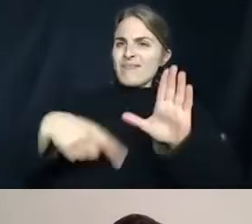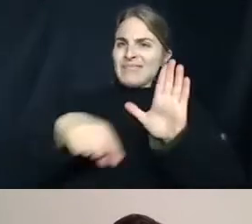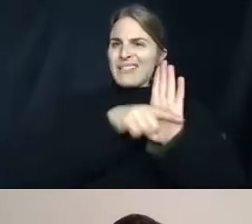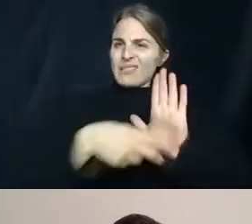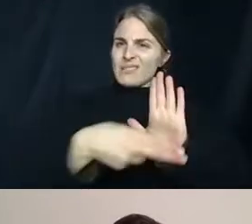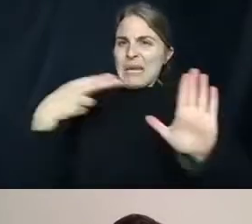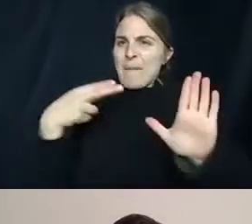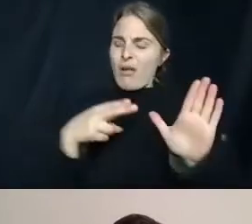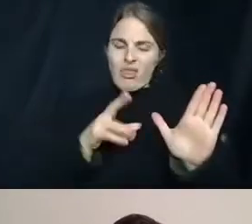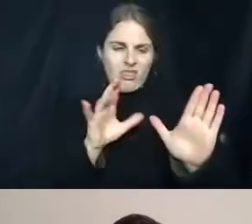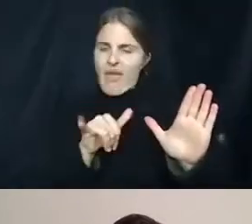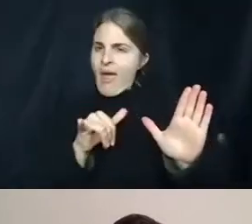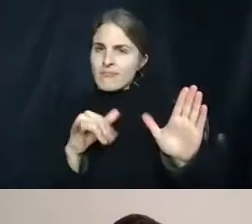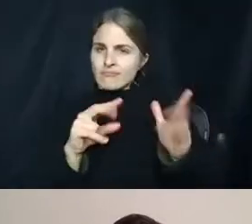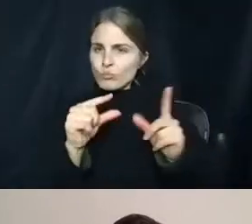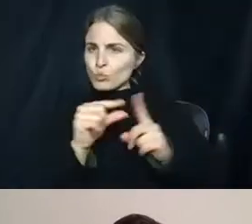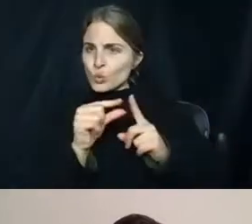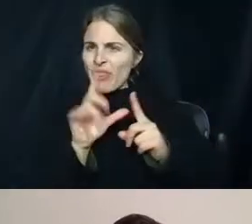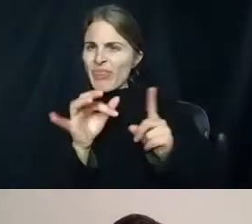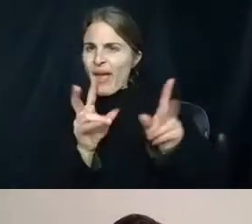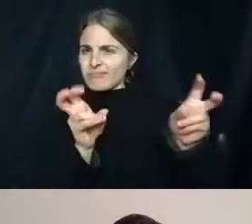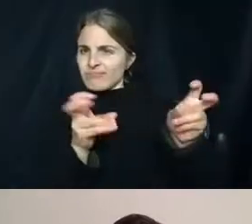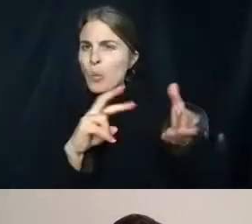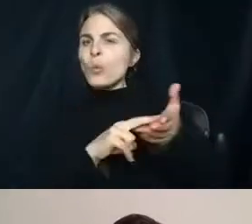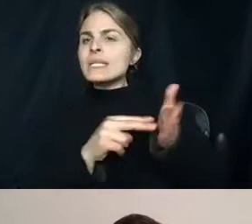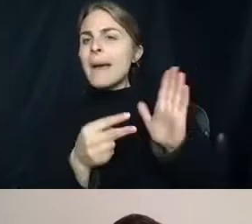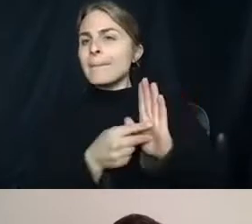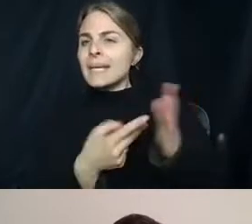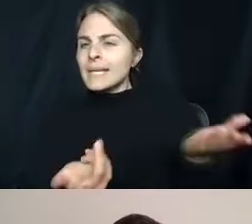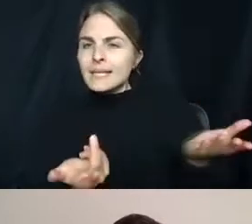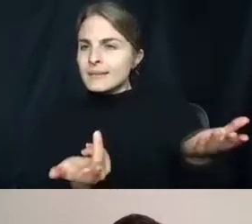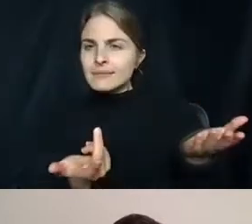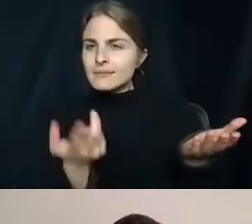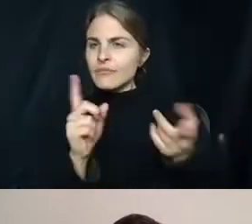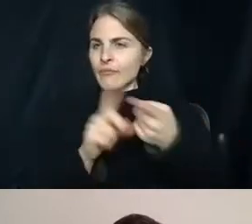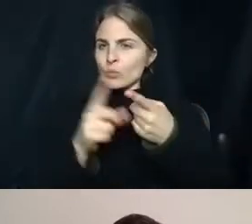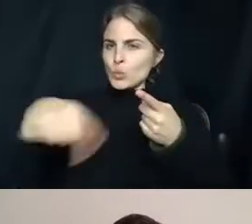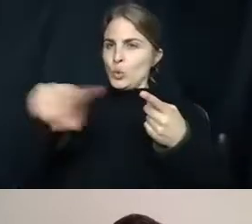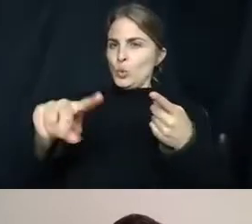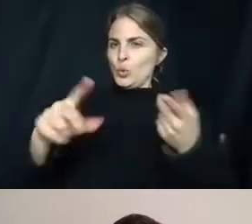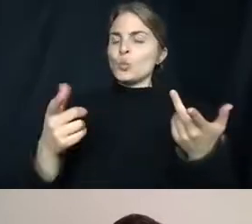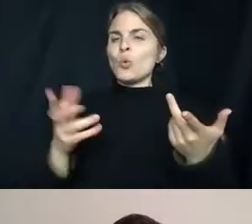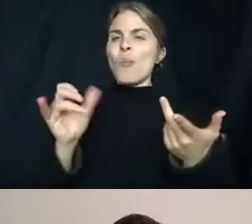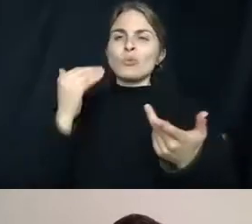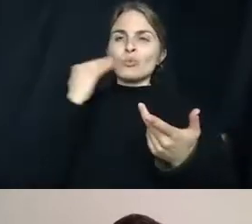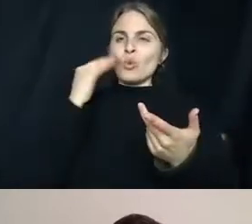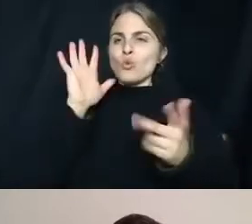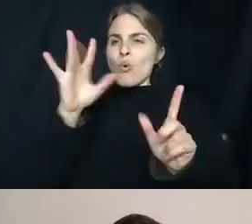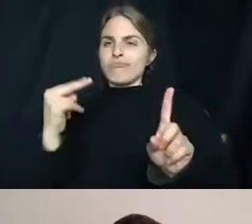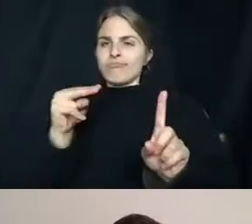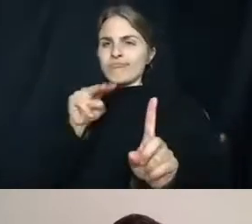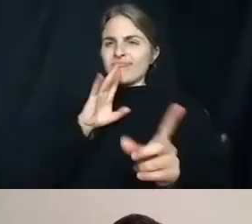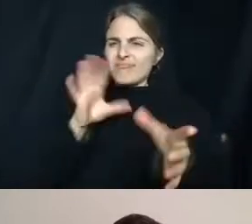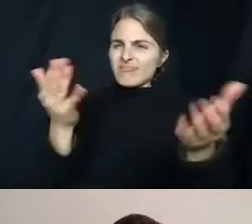you? Because it's a term we kind of throw around, but let's know what we're talking